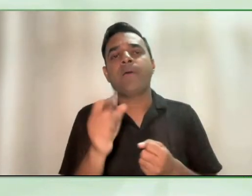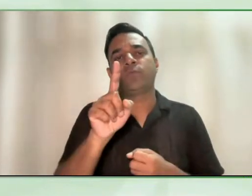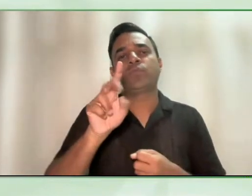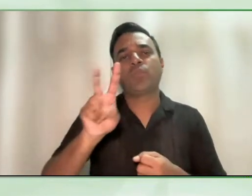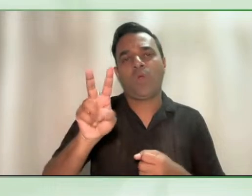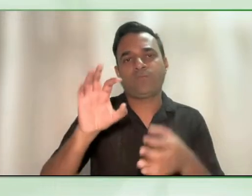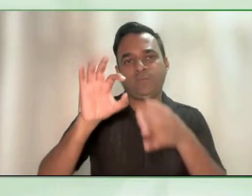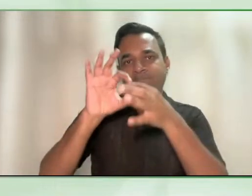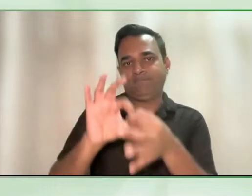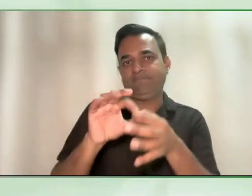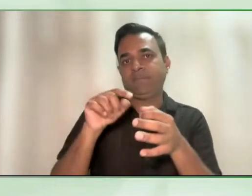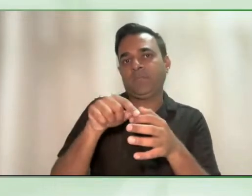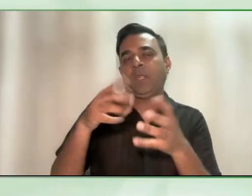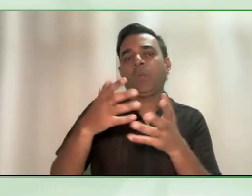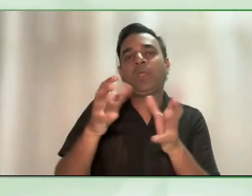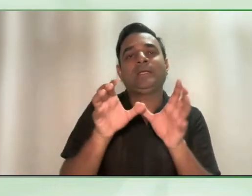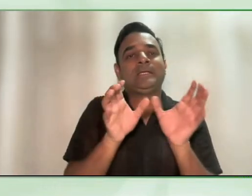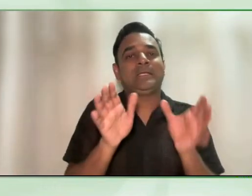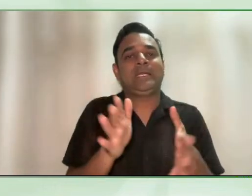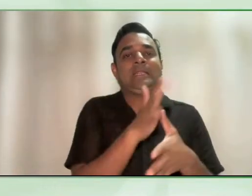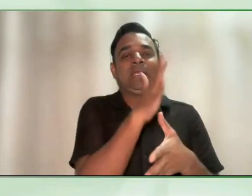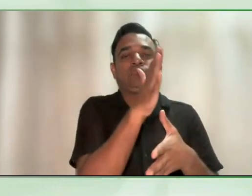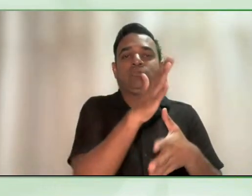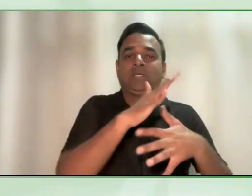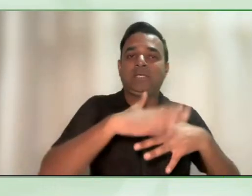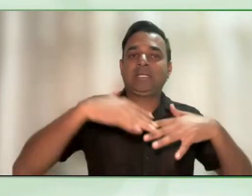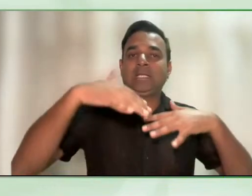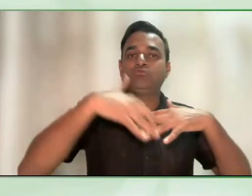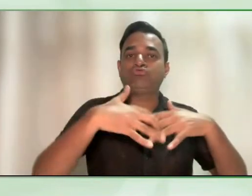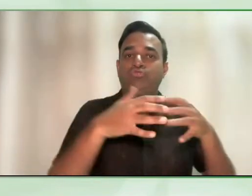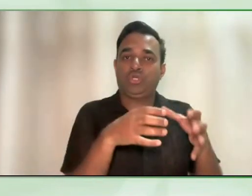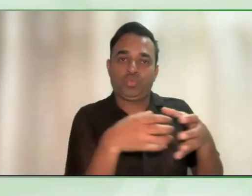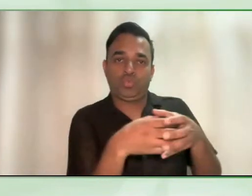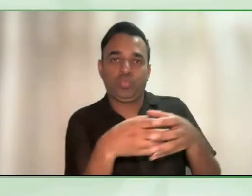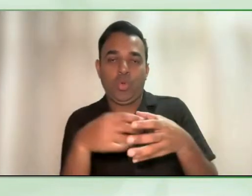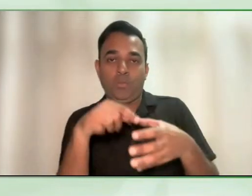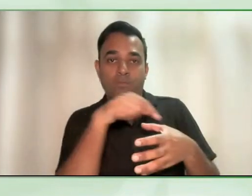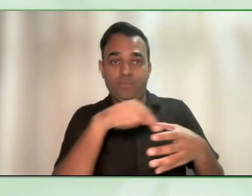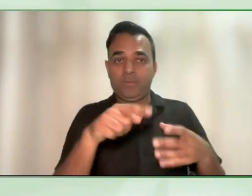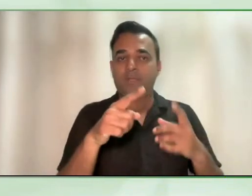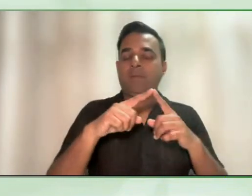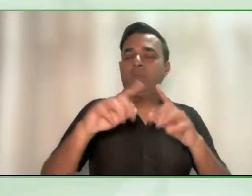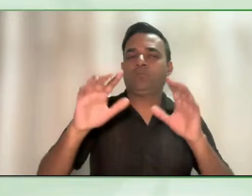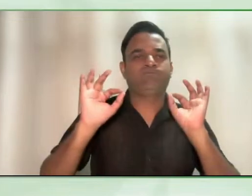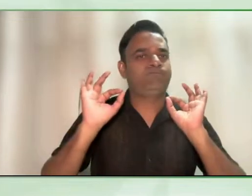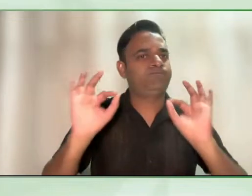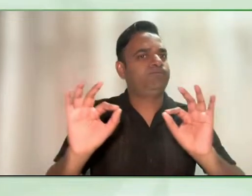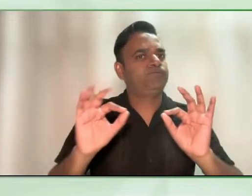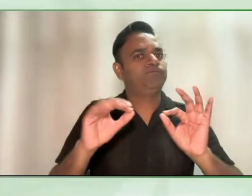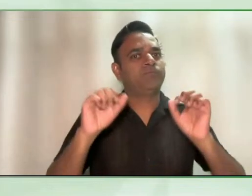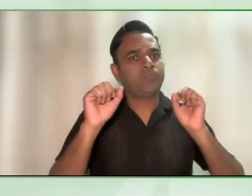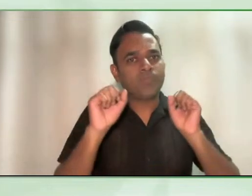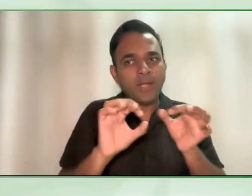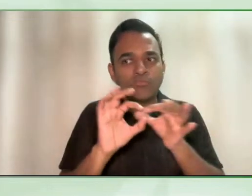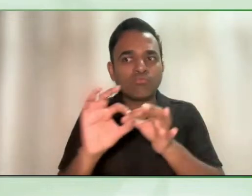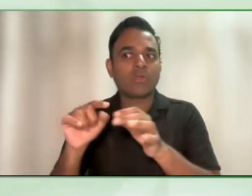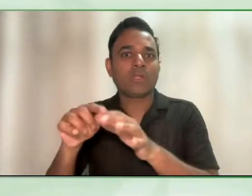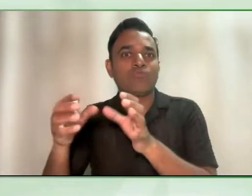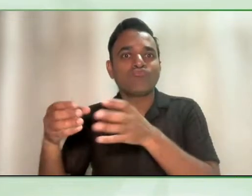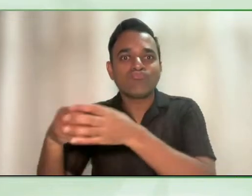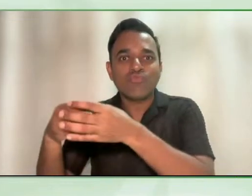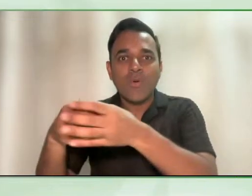with disabilities themselves need to know shows us that there isn't this dissemination of information